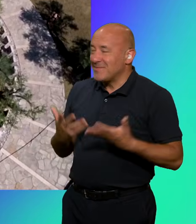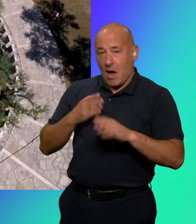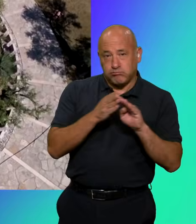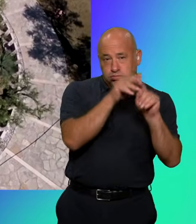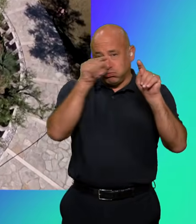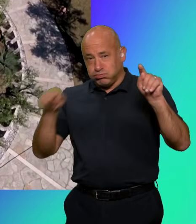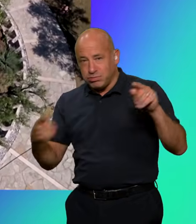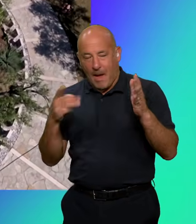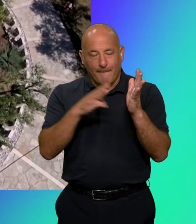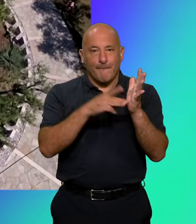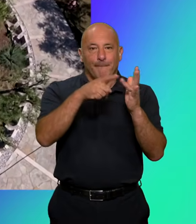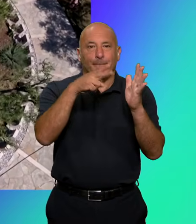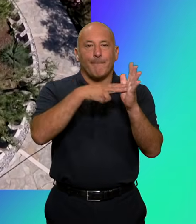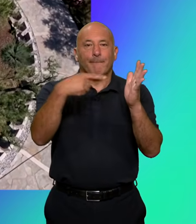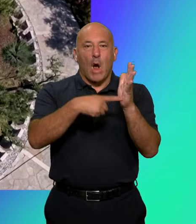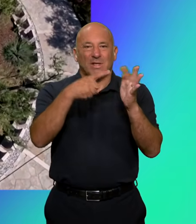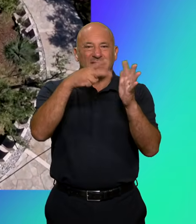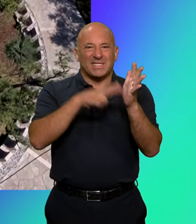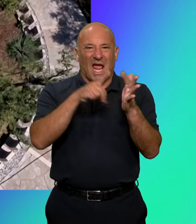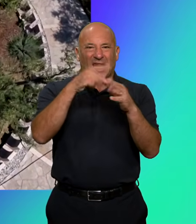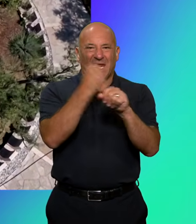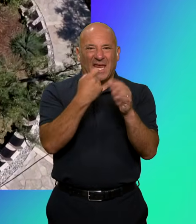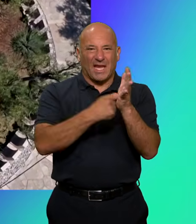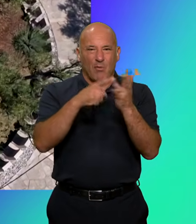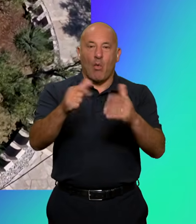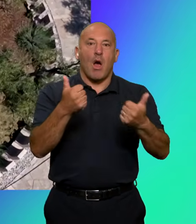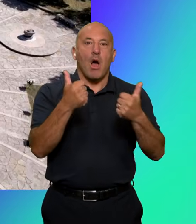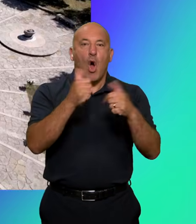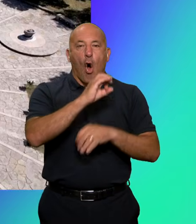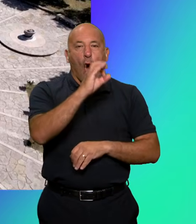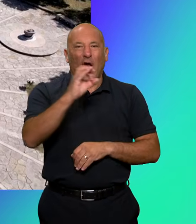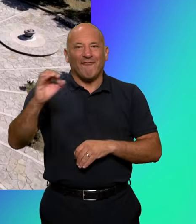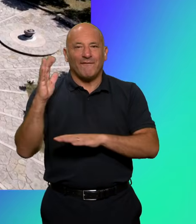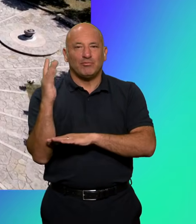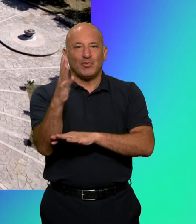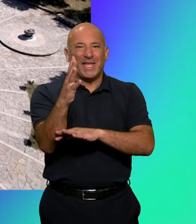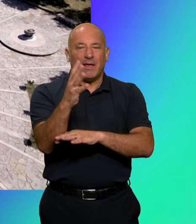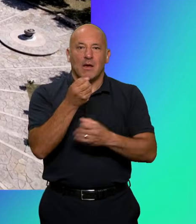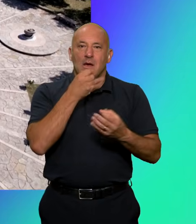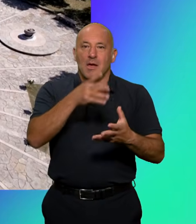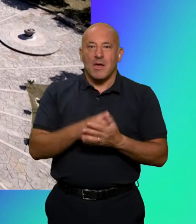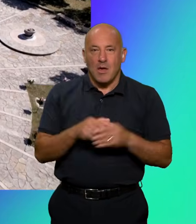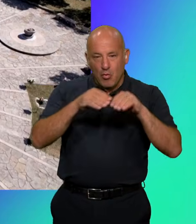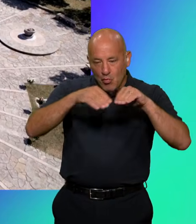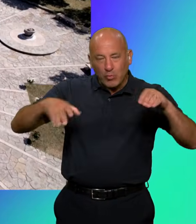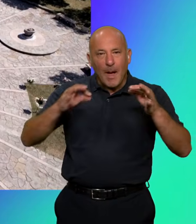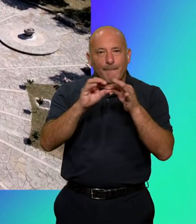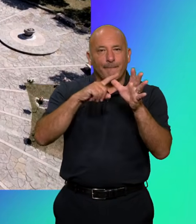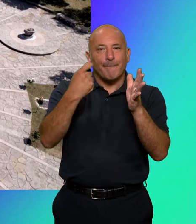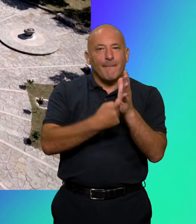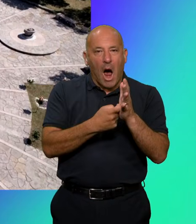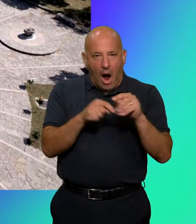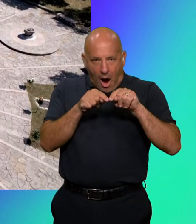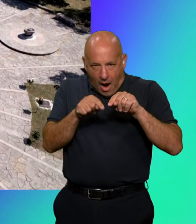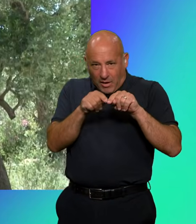And finally, we're taking a trip to Montenegro, where there's some good news for olive trees. The trees surround the coastal